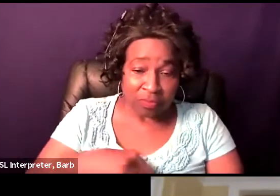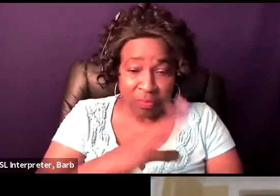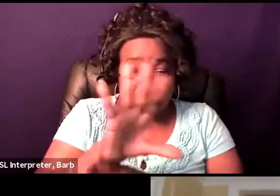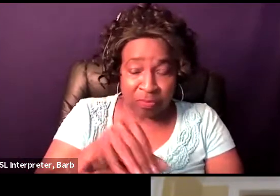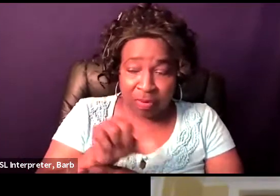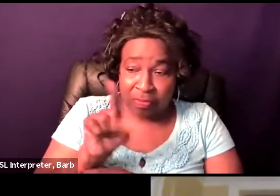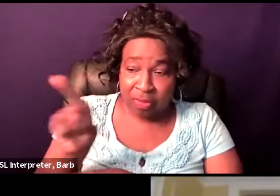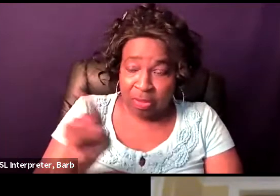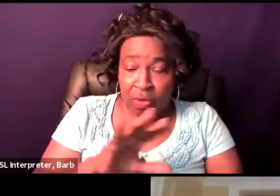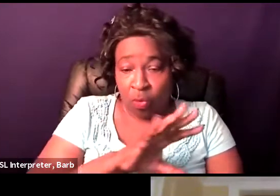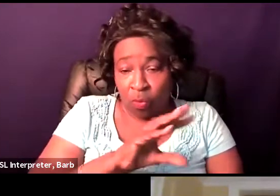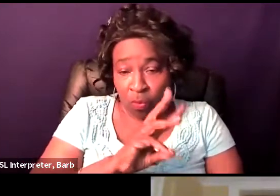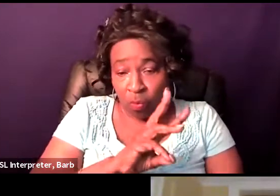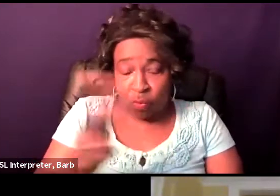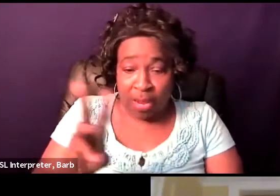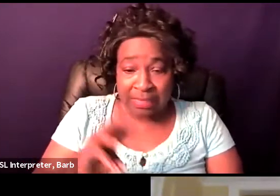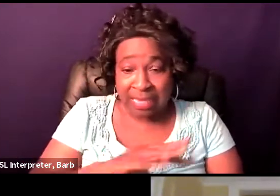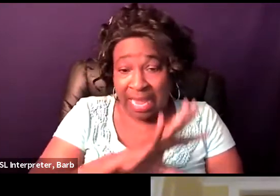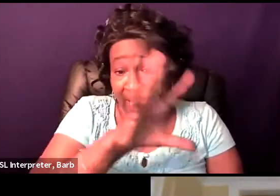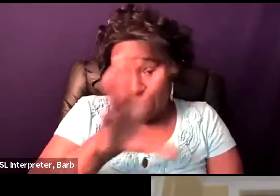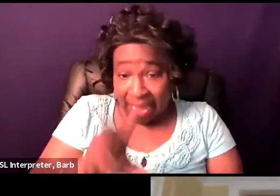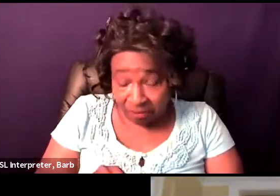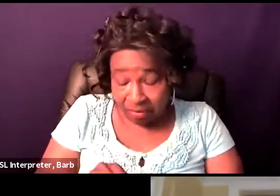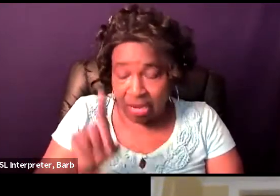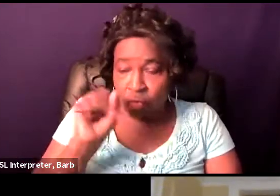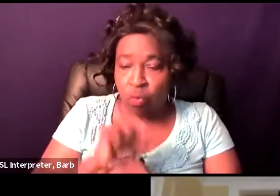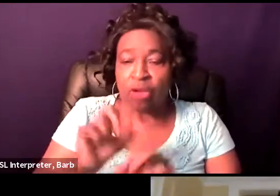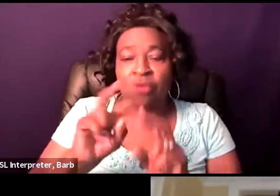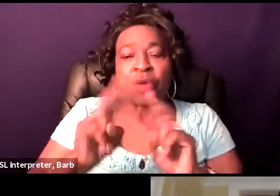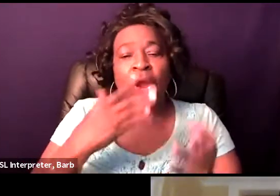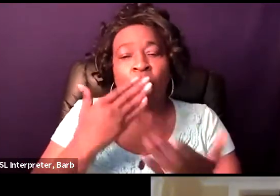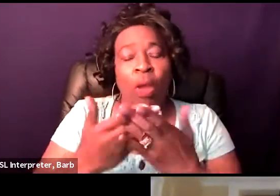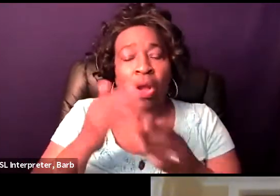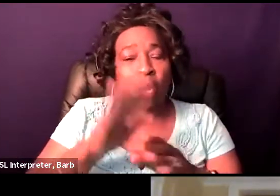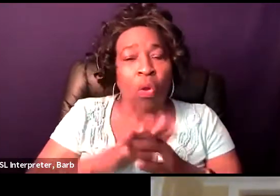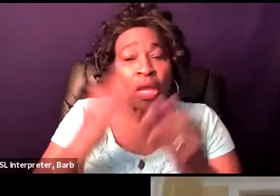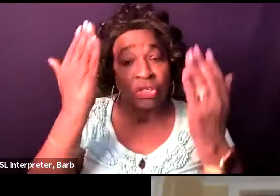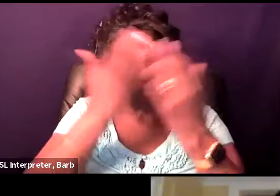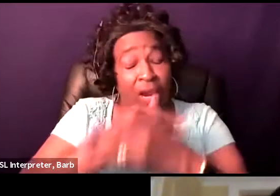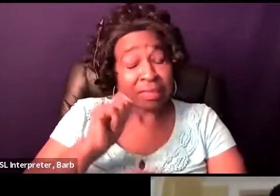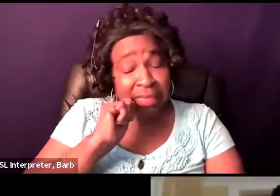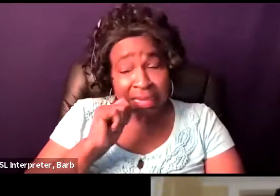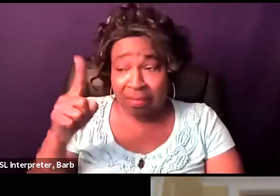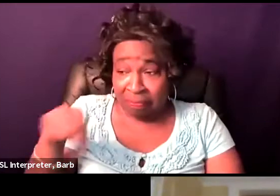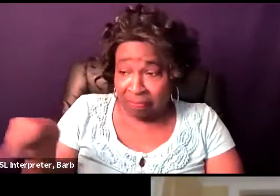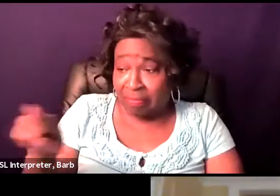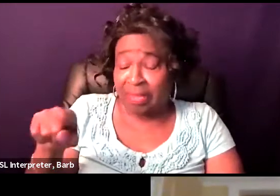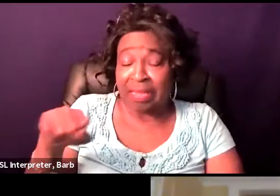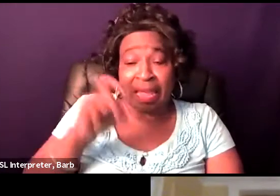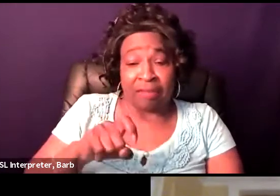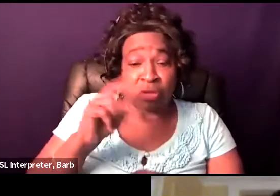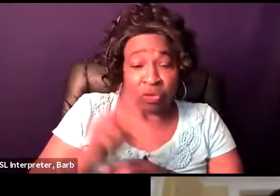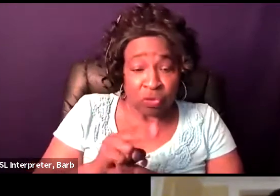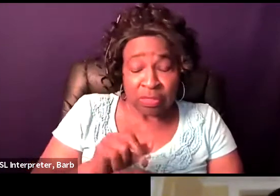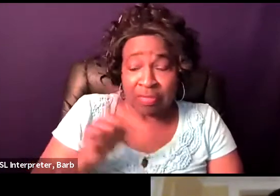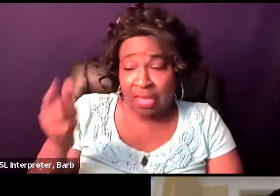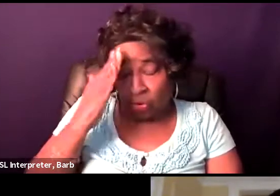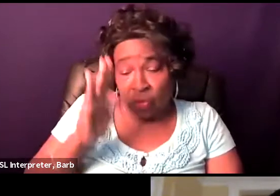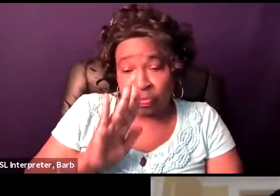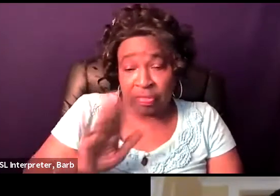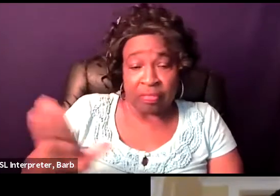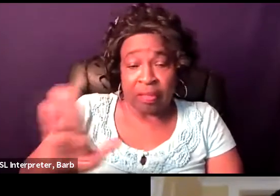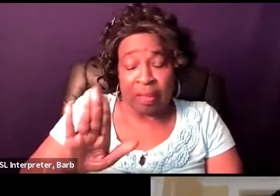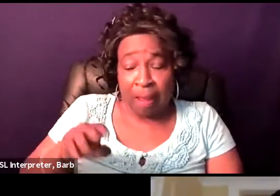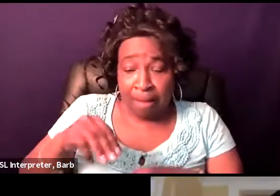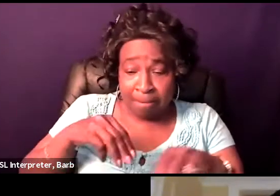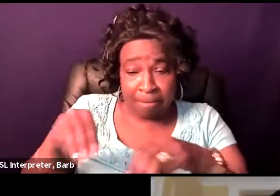works very well on dark skin because they're like, these are the people who have to use it. And, you know, so they know their market. And so I